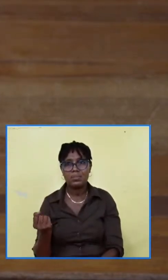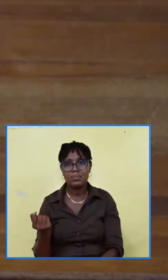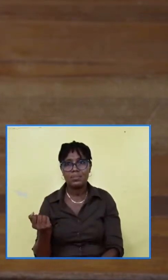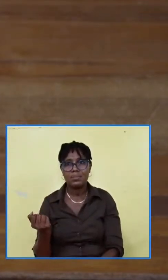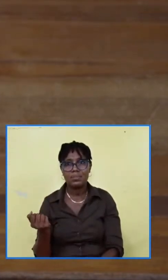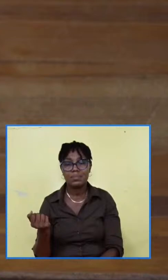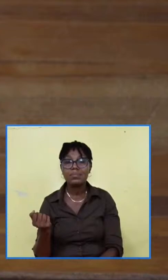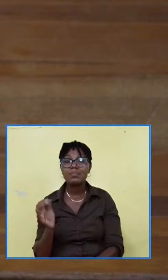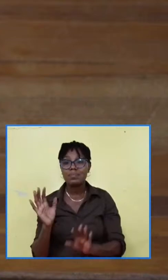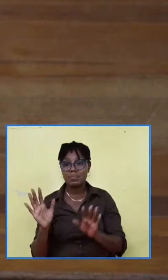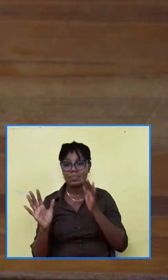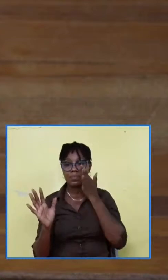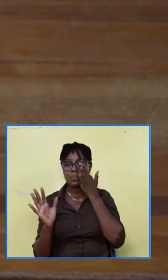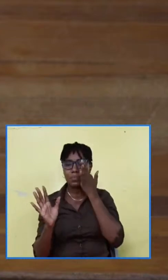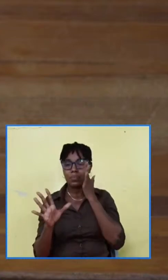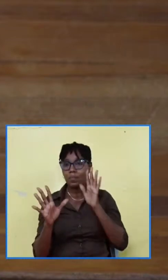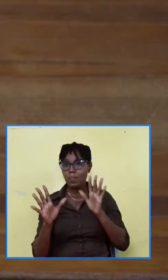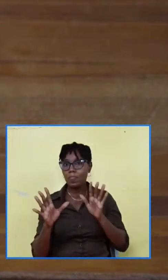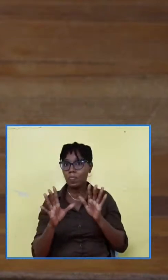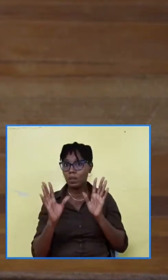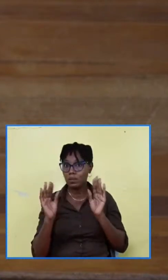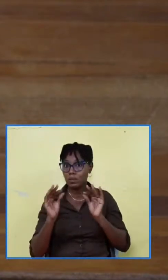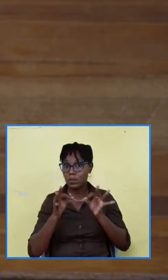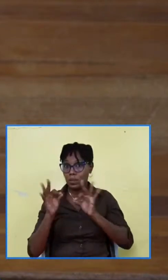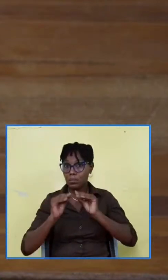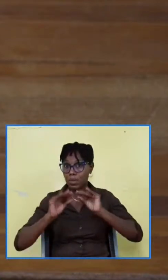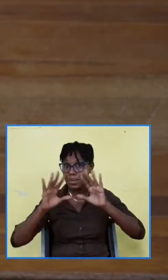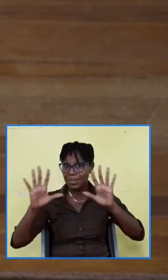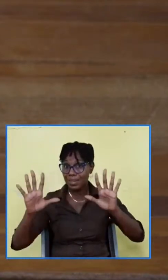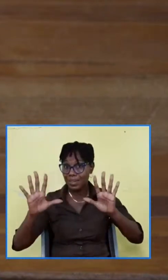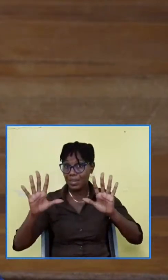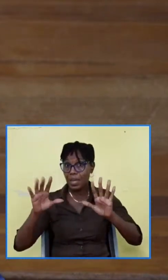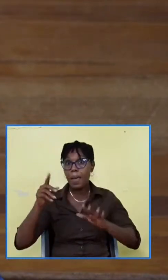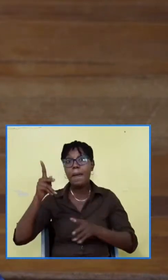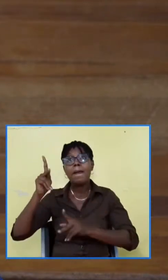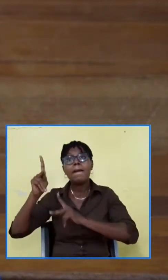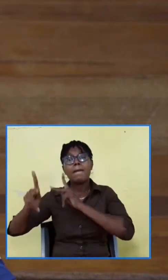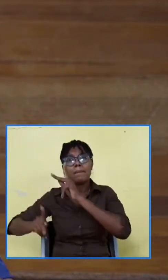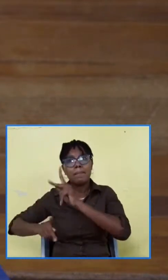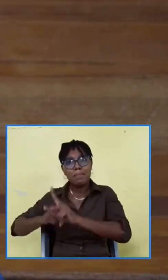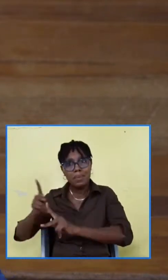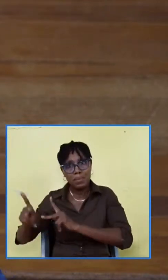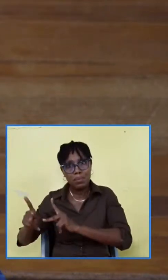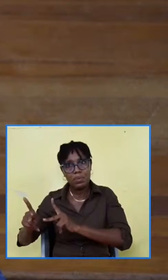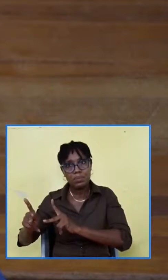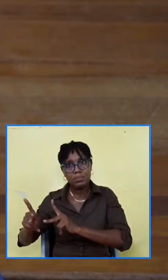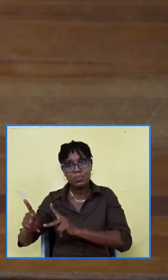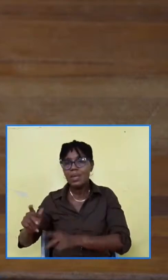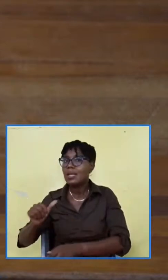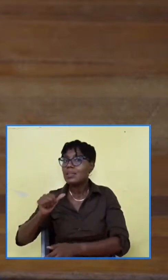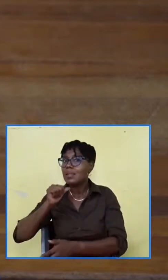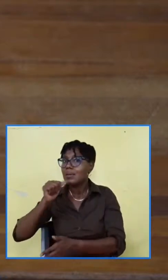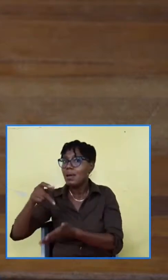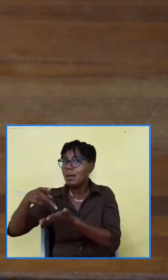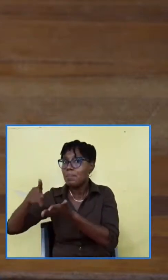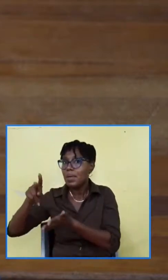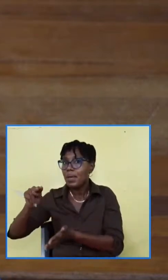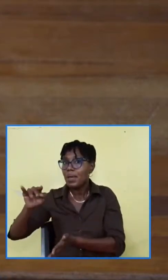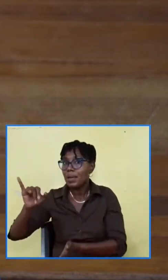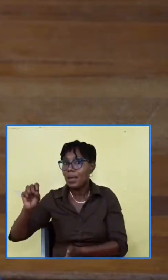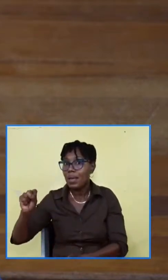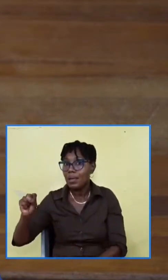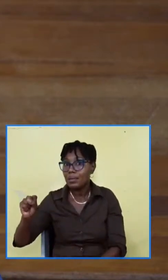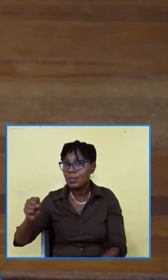the non-contributory benefit. The NIS doesn't pay that. The government pays that. We administer it, but the government pays